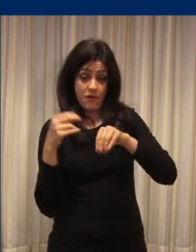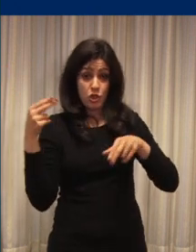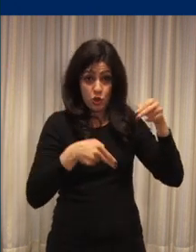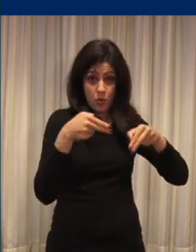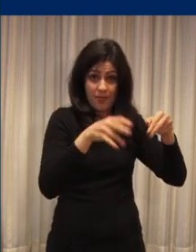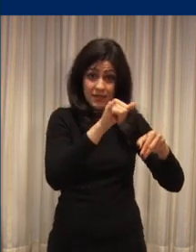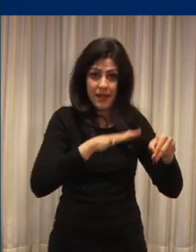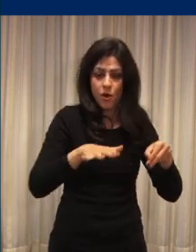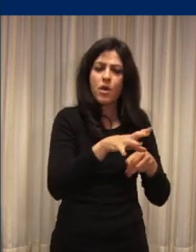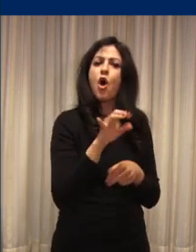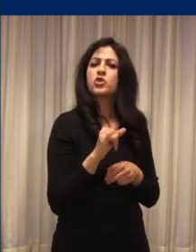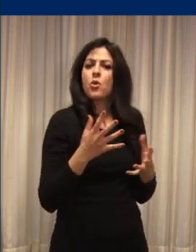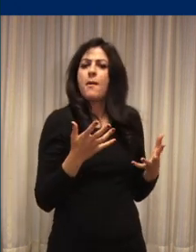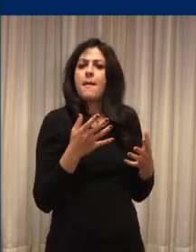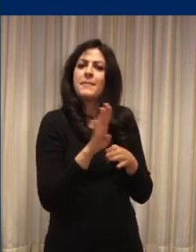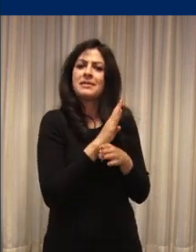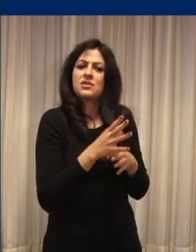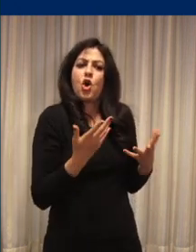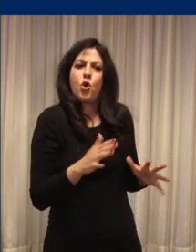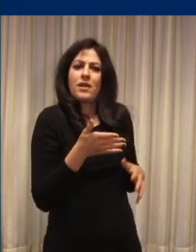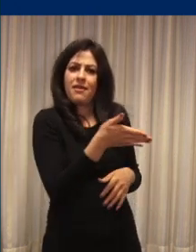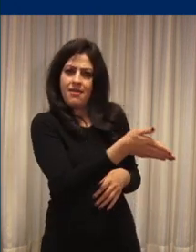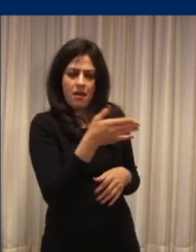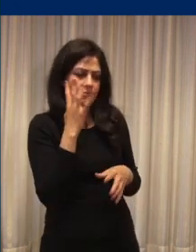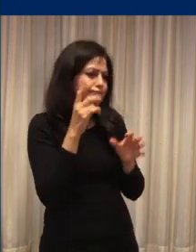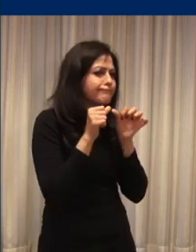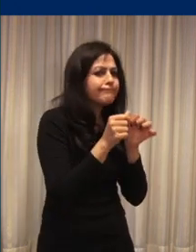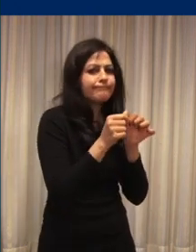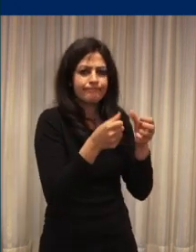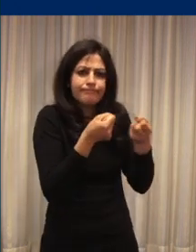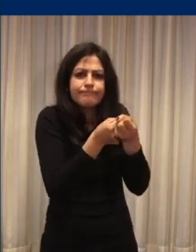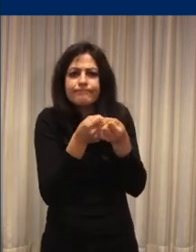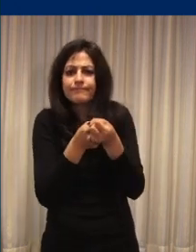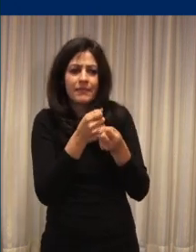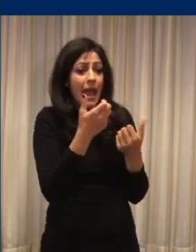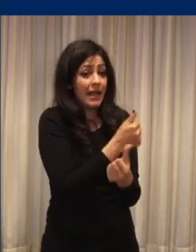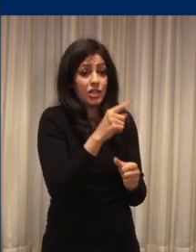the relief and the tools to allow our existing businesses to